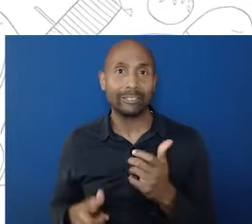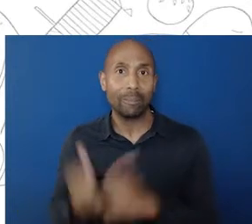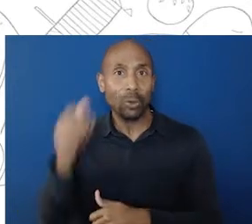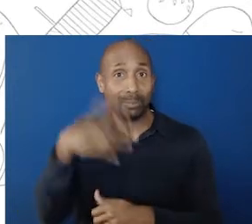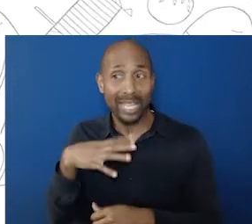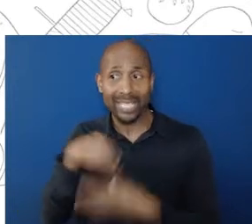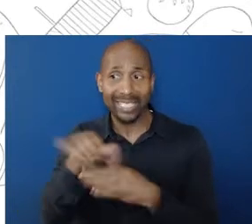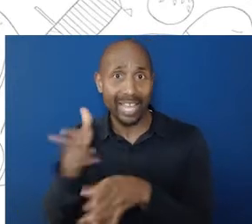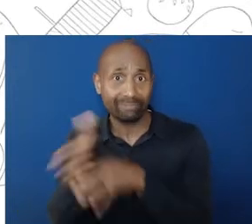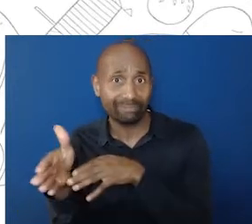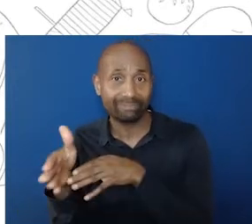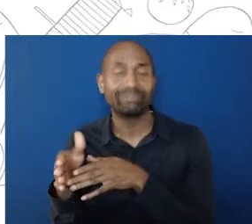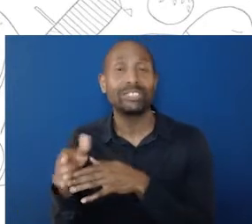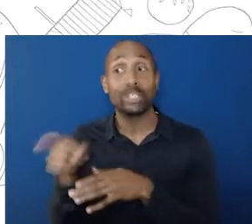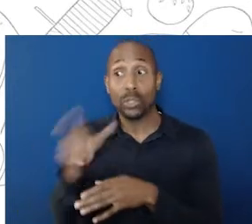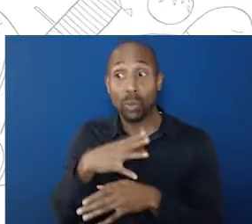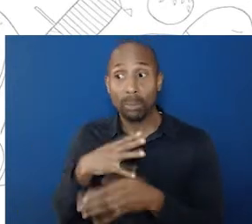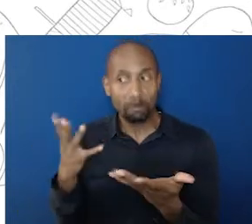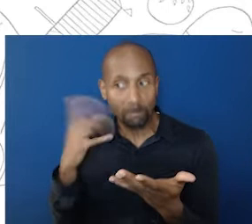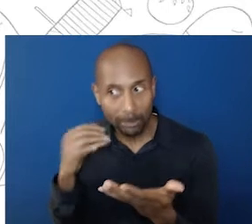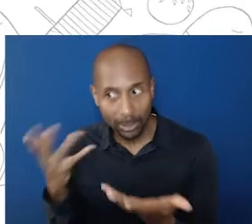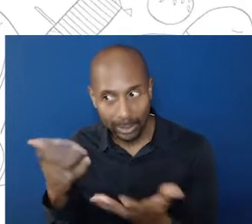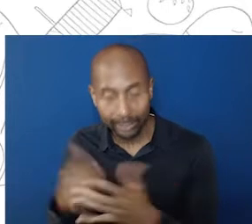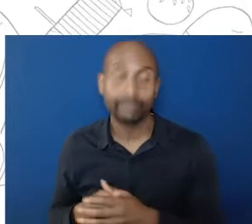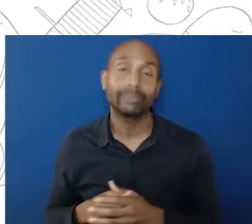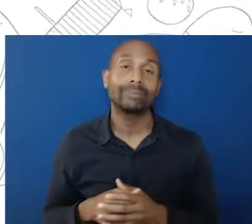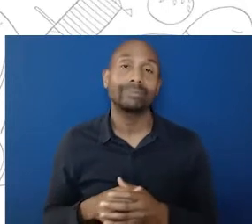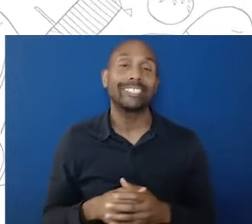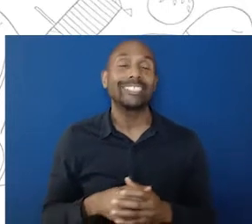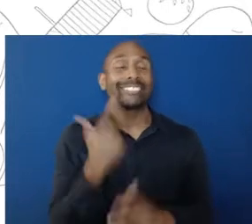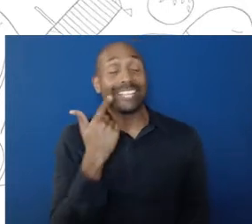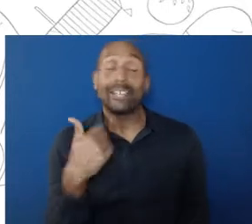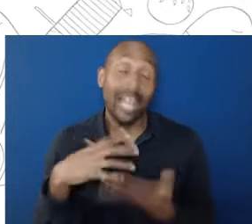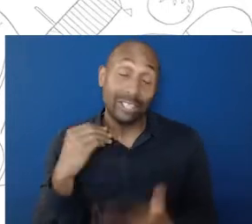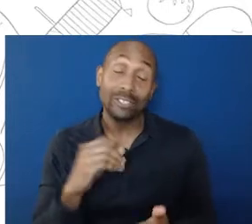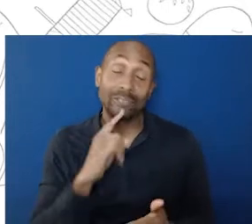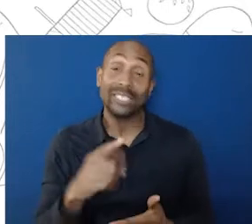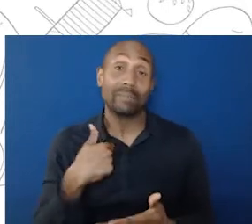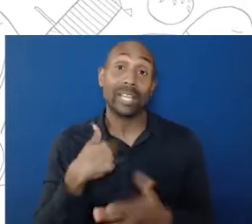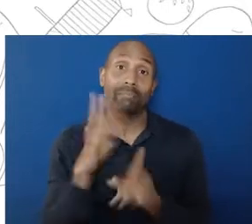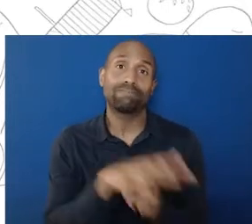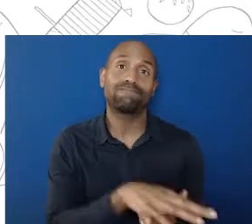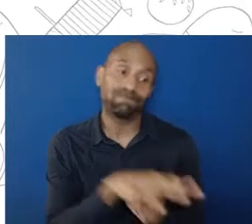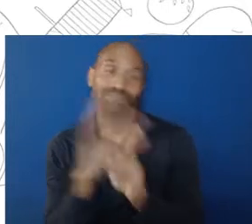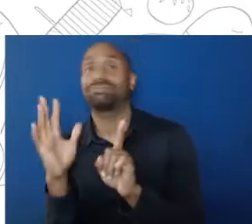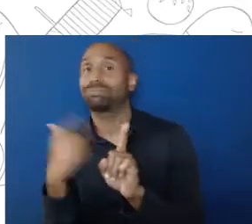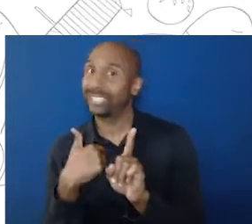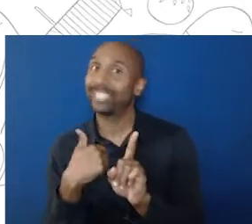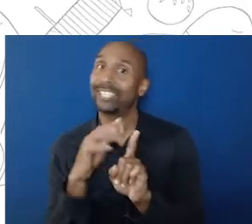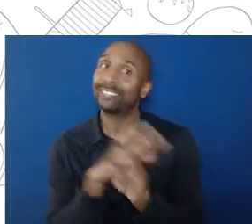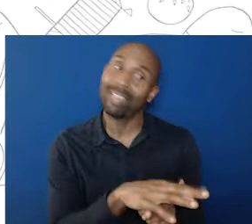learn? I learned I'm much more resilient than I thought I was. More than anything.